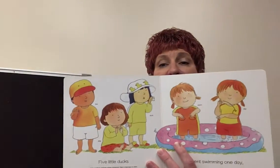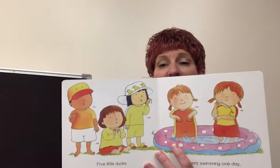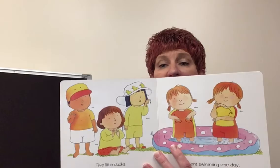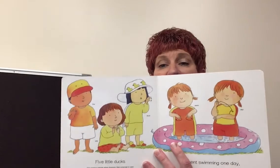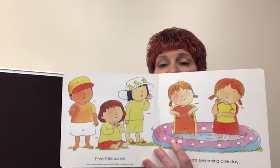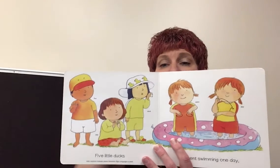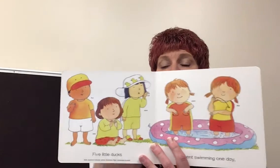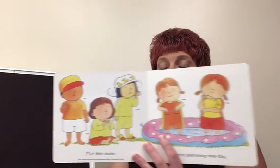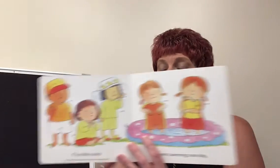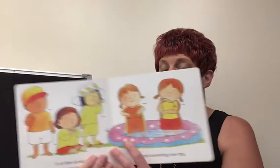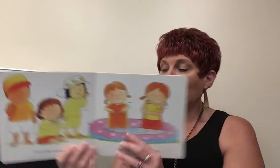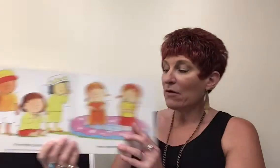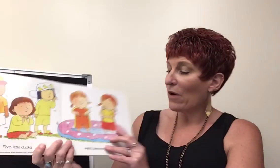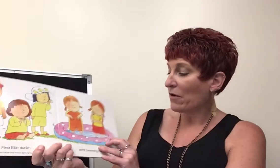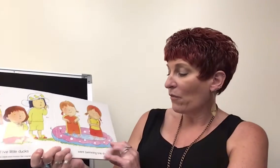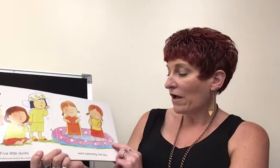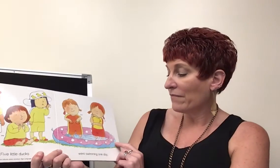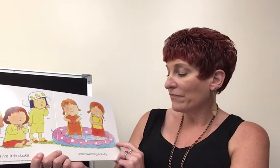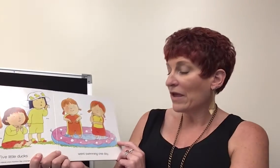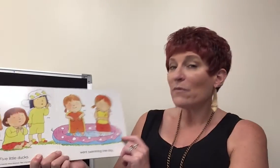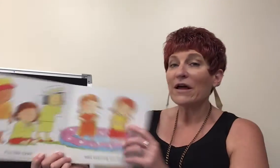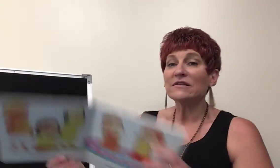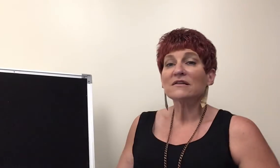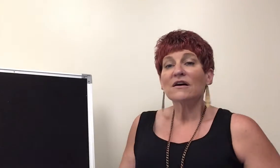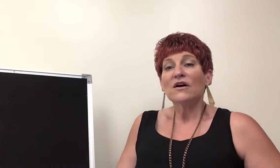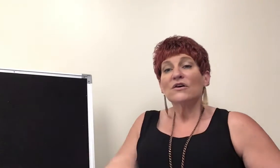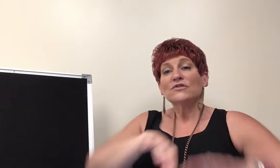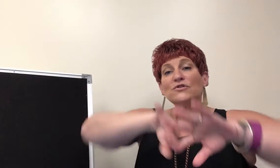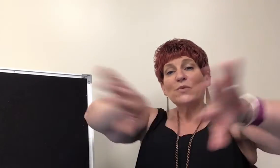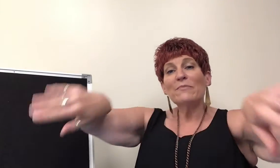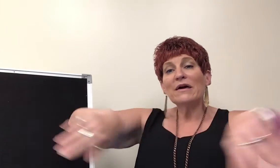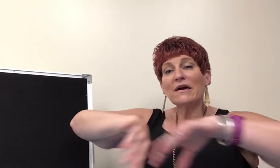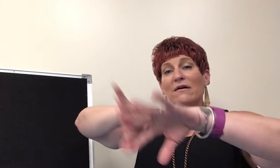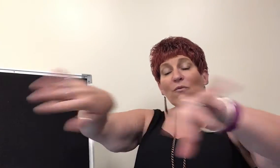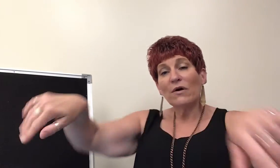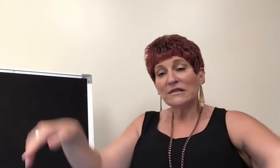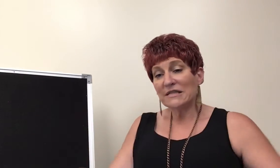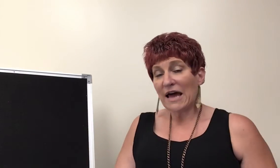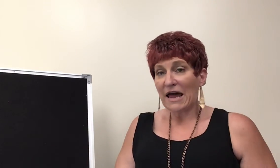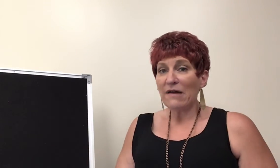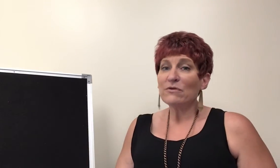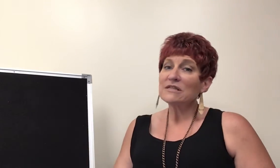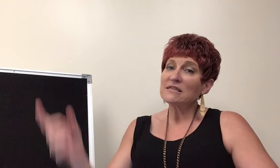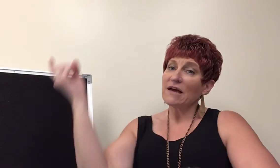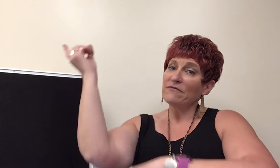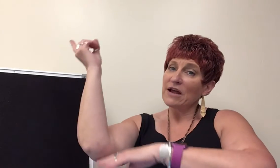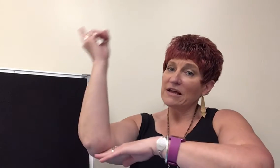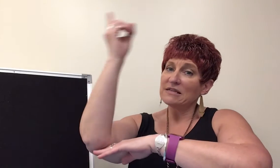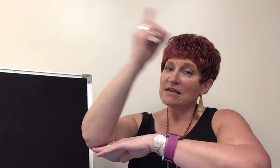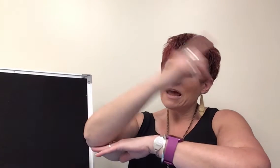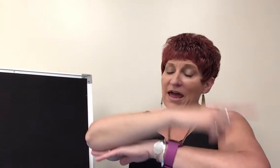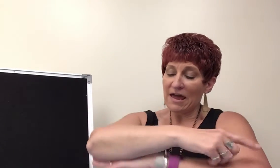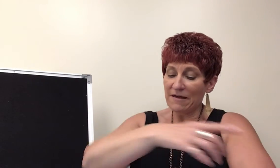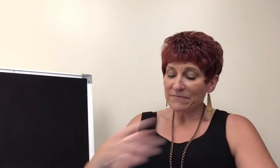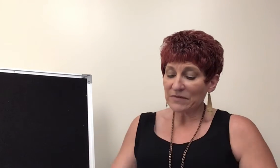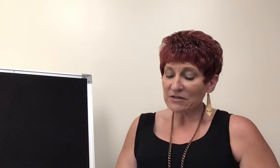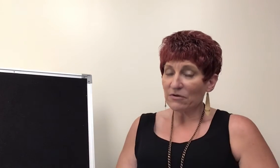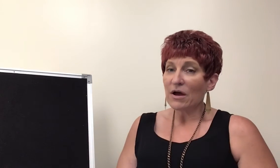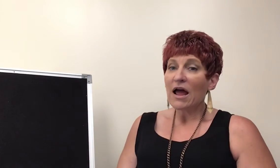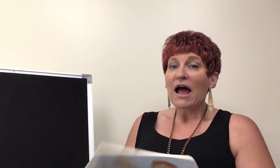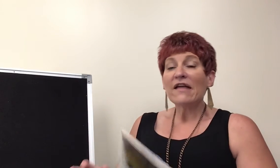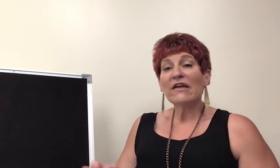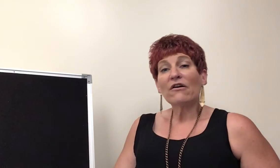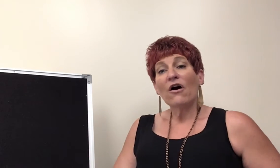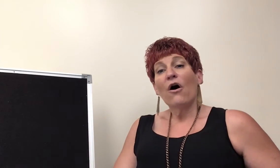little ducks, and they went what? They went swimming one day. And what's the sign for day? Day.